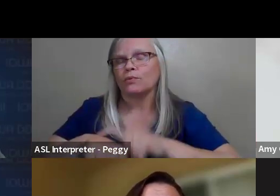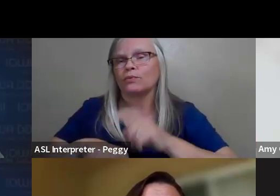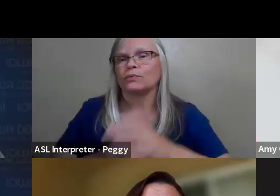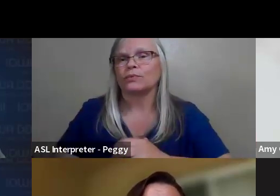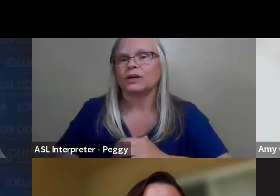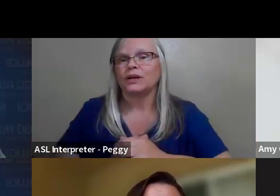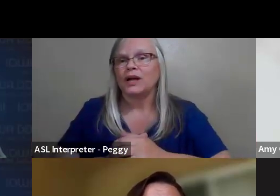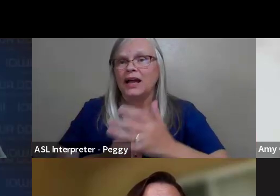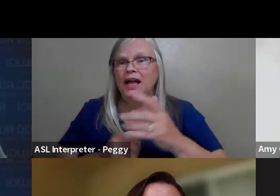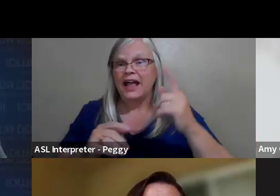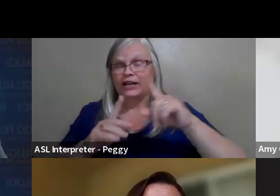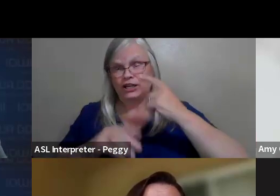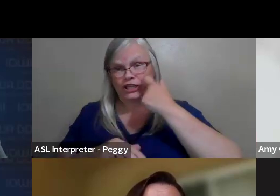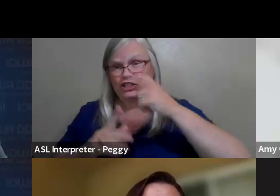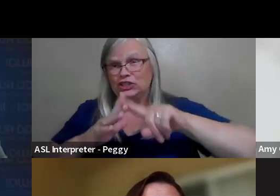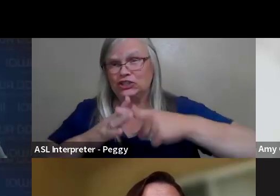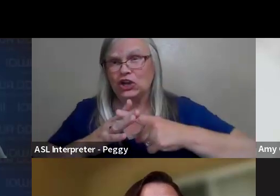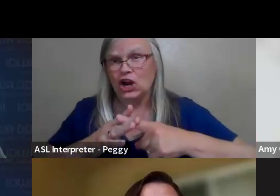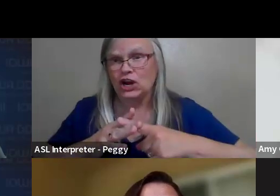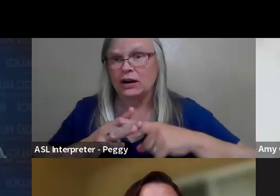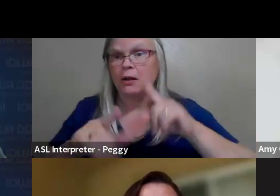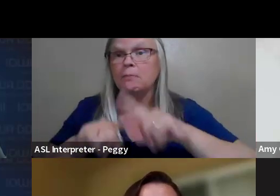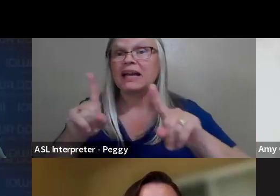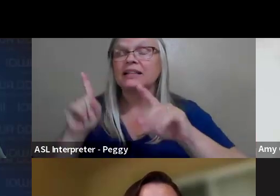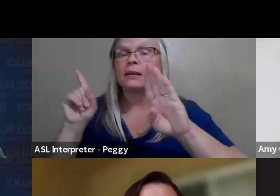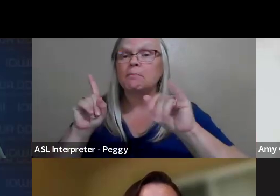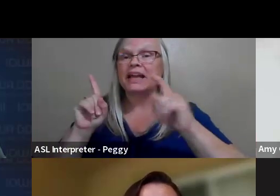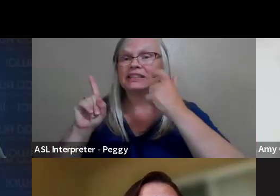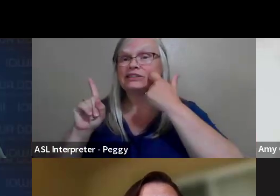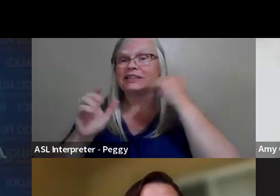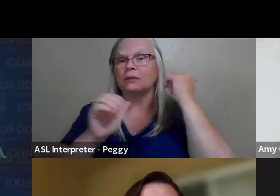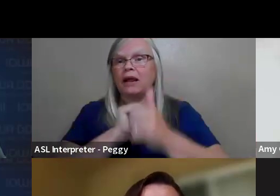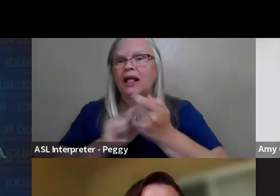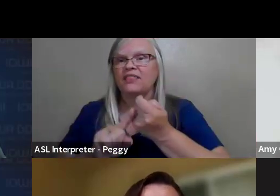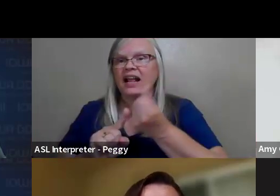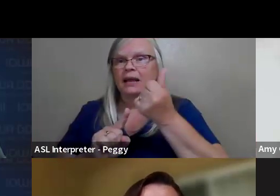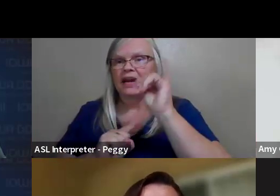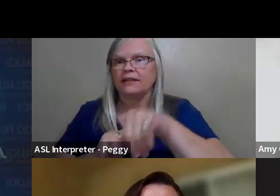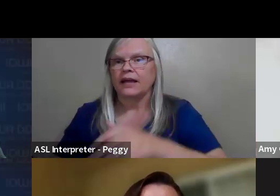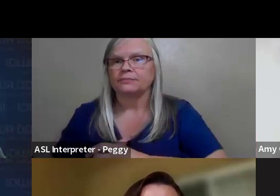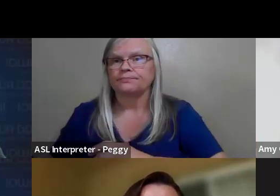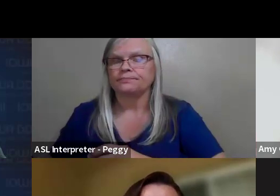that had just begun to be implemented. But in the bill that passed, they eliminated it.